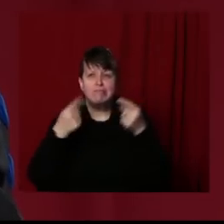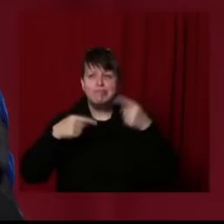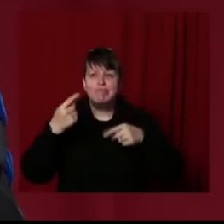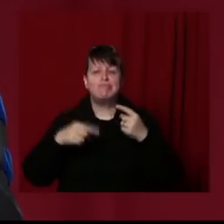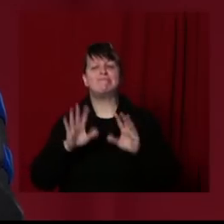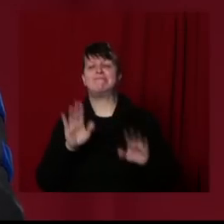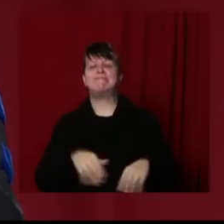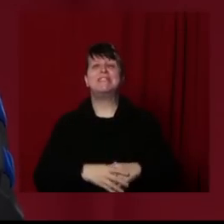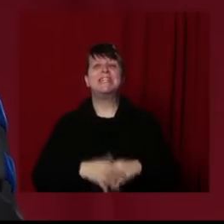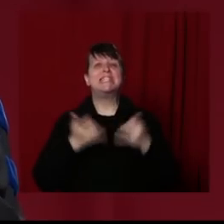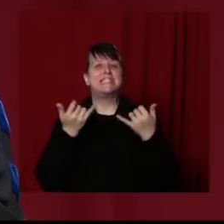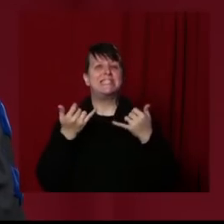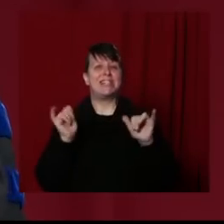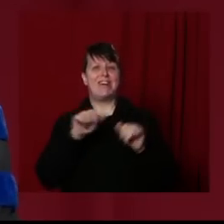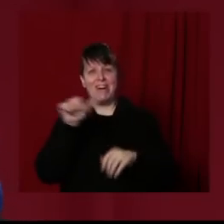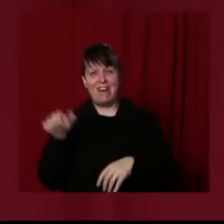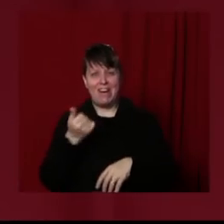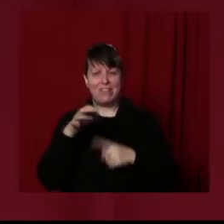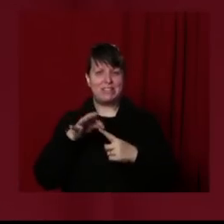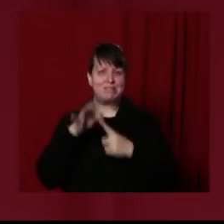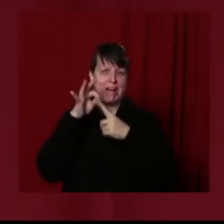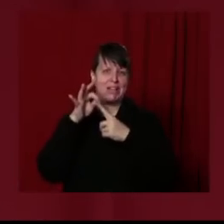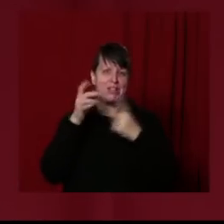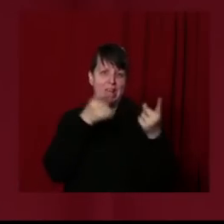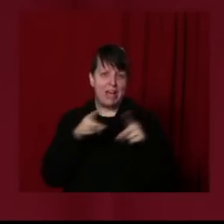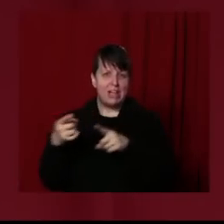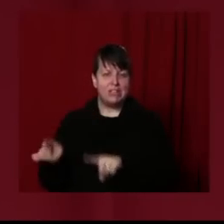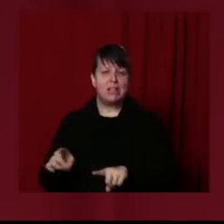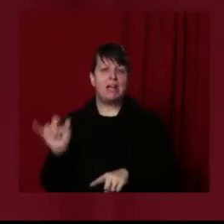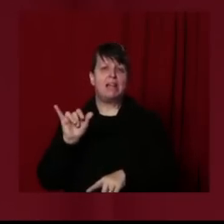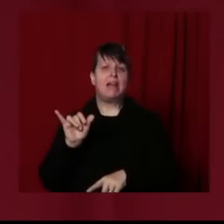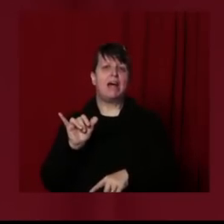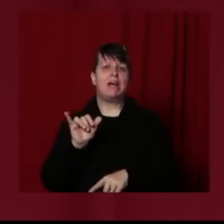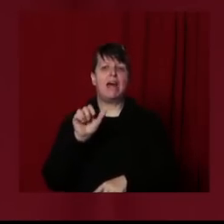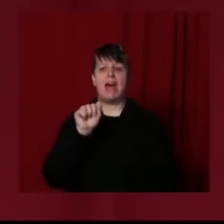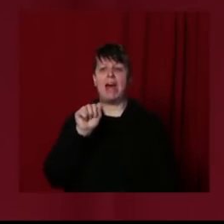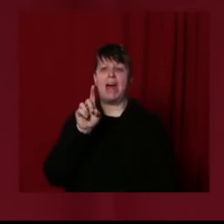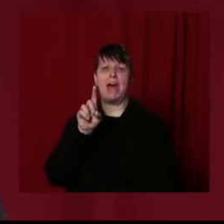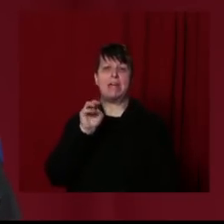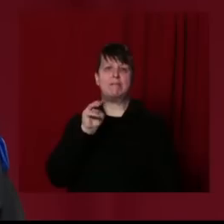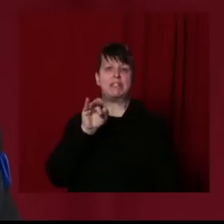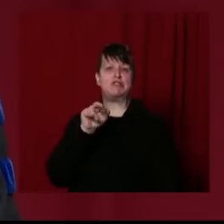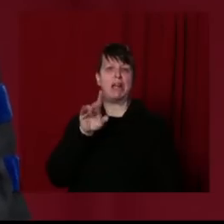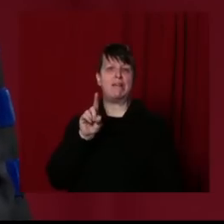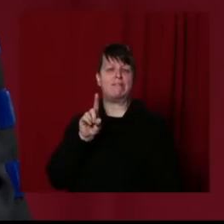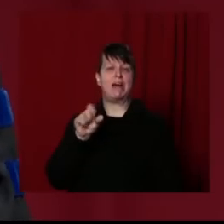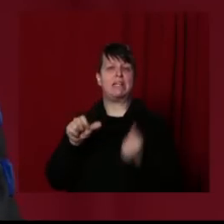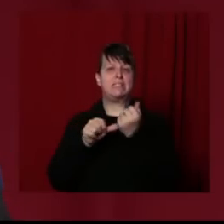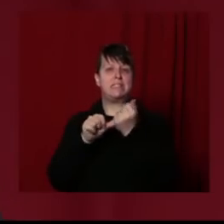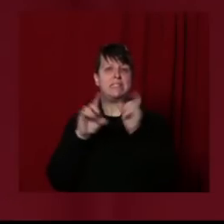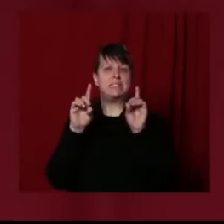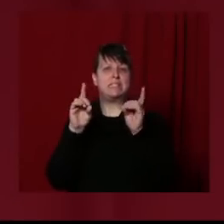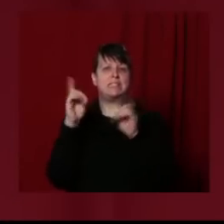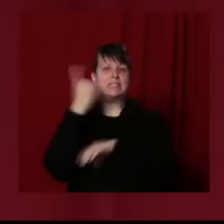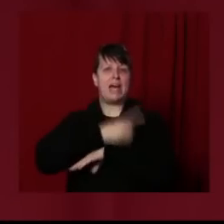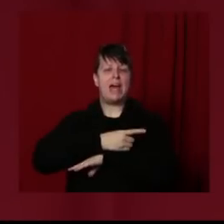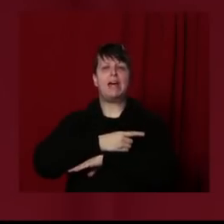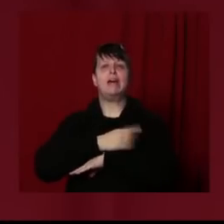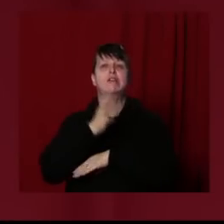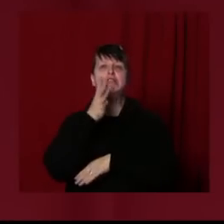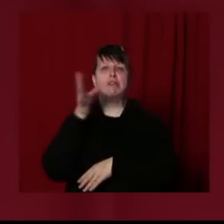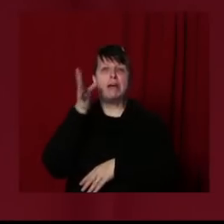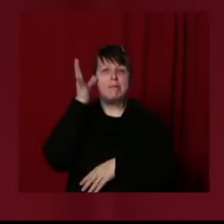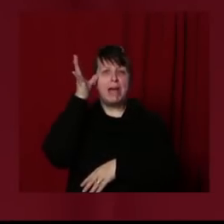Still, there are other special occasions like Administrative Assistance Day, Grandparents' Day, and